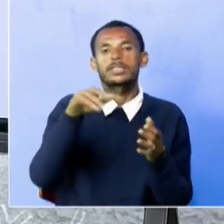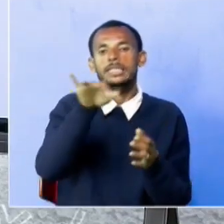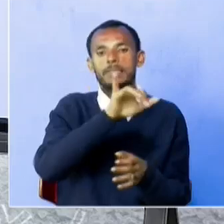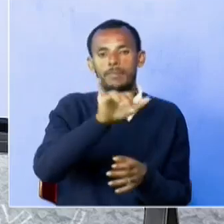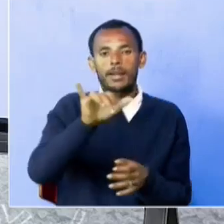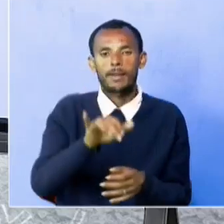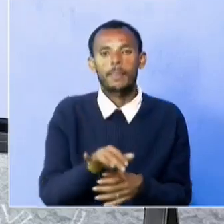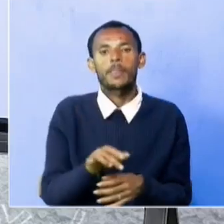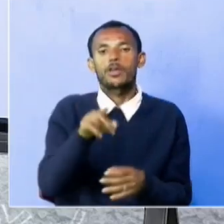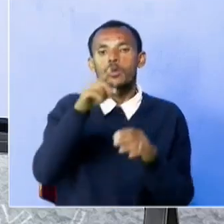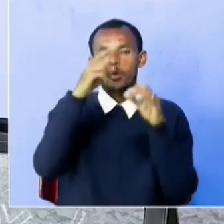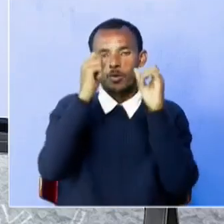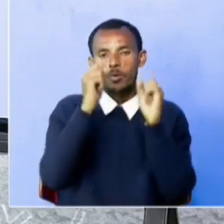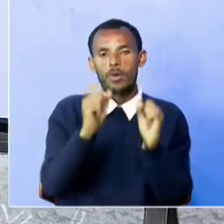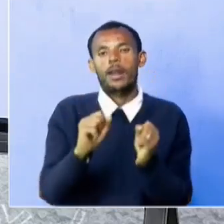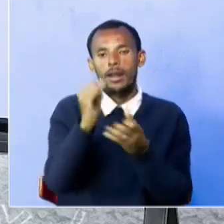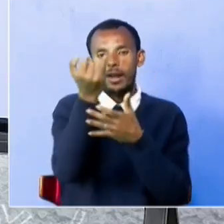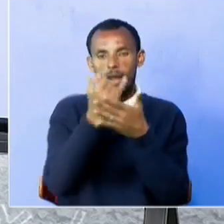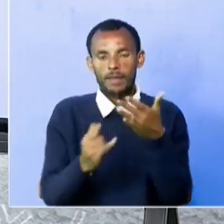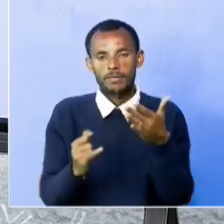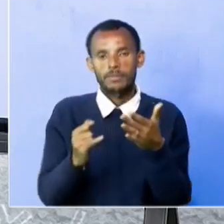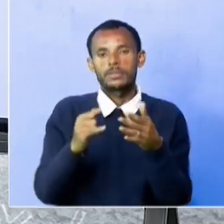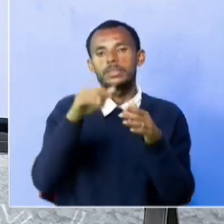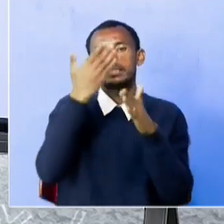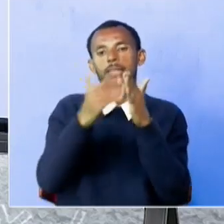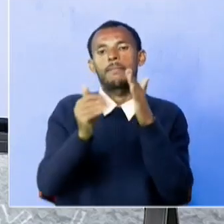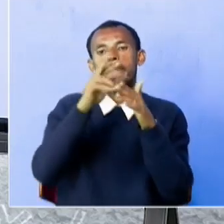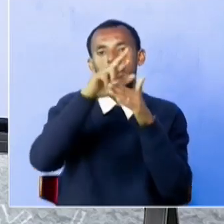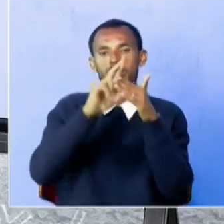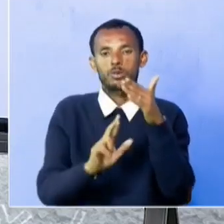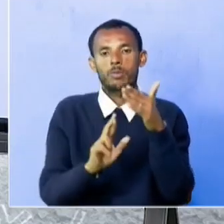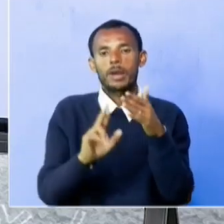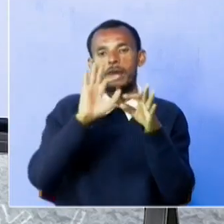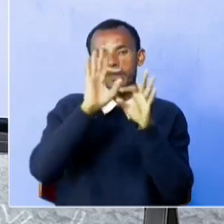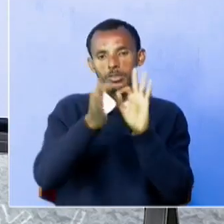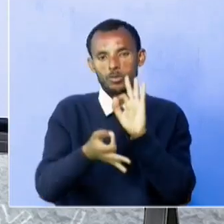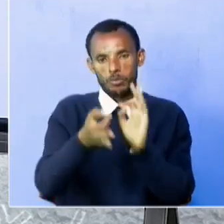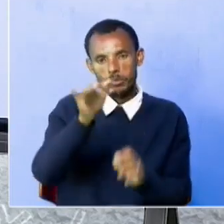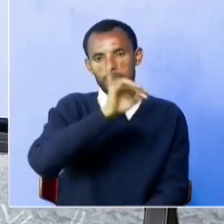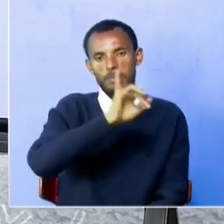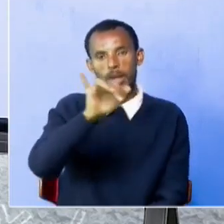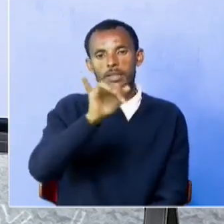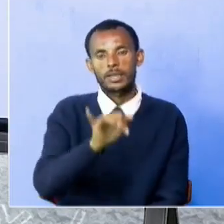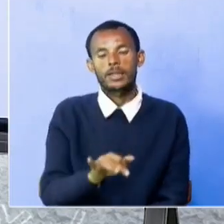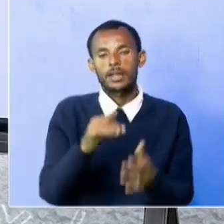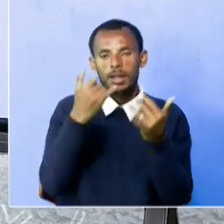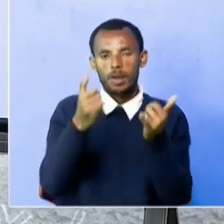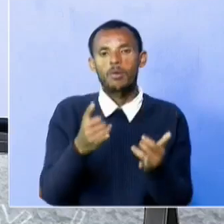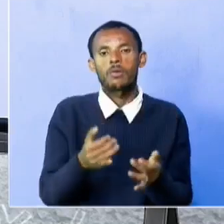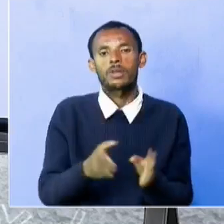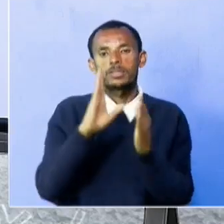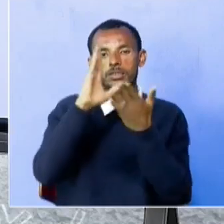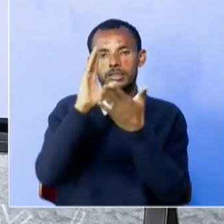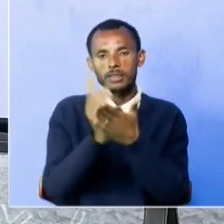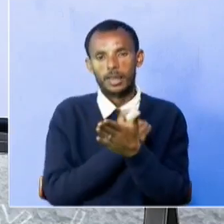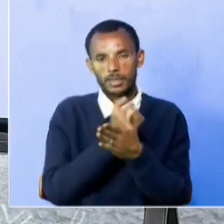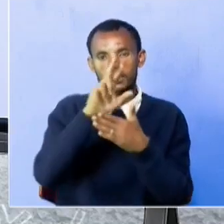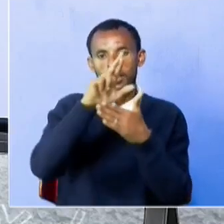similar, you can derive some ratios by definition of similarity. Now let's take the